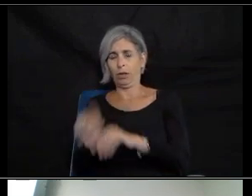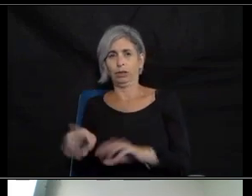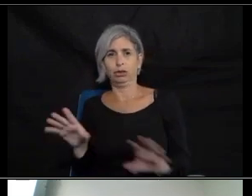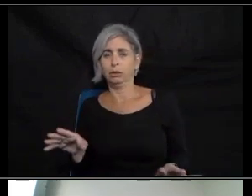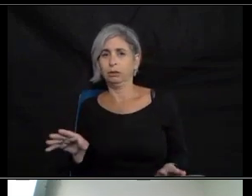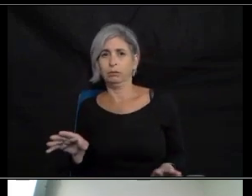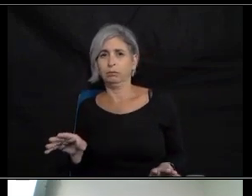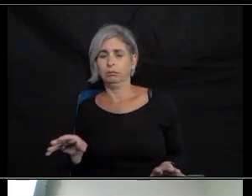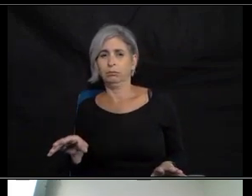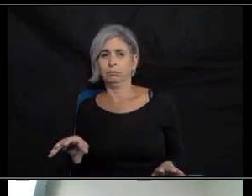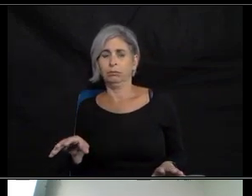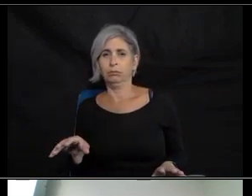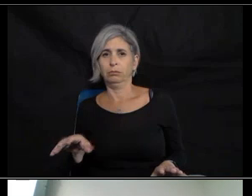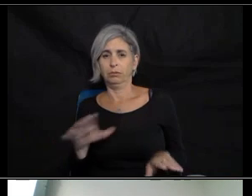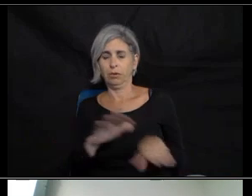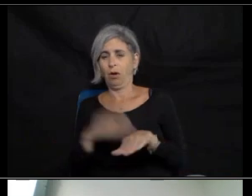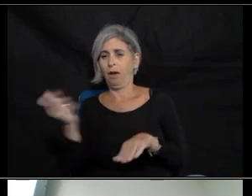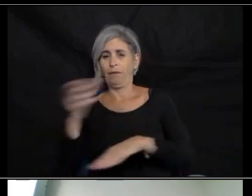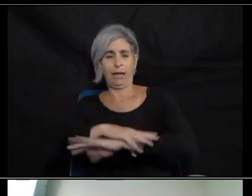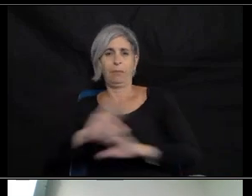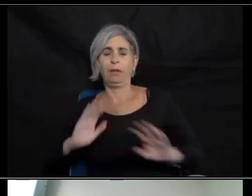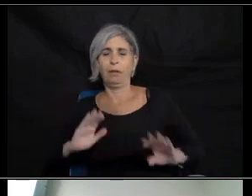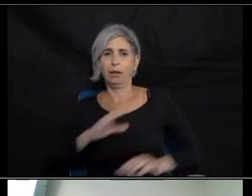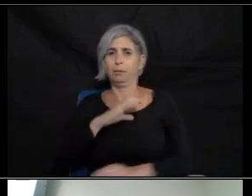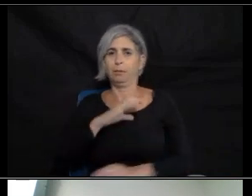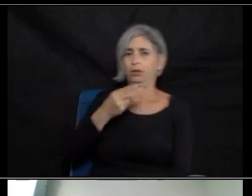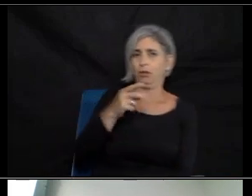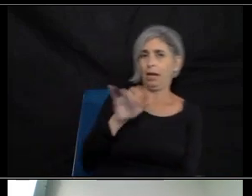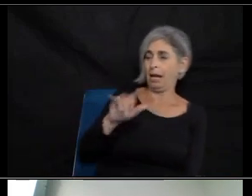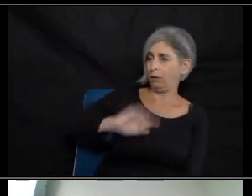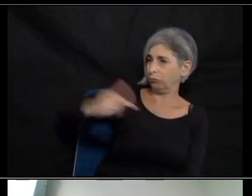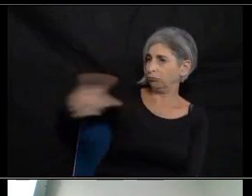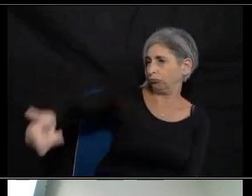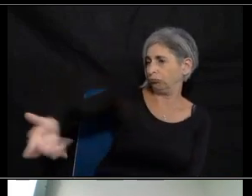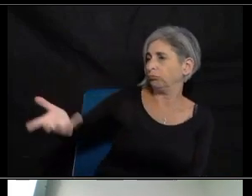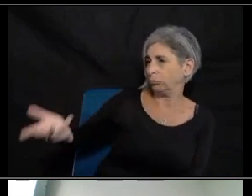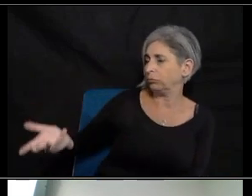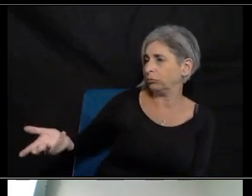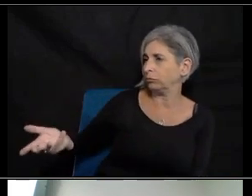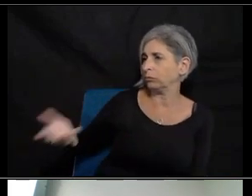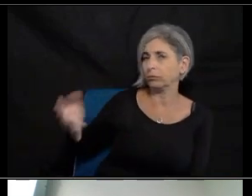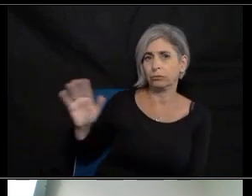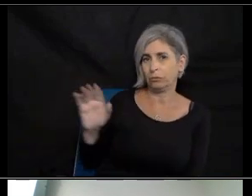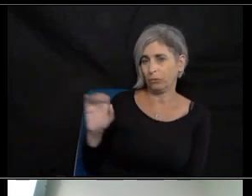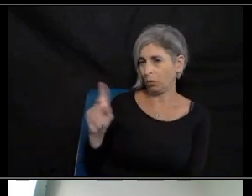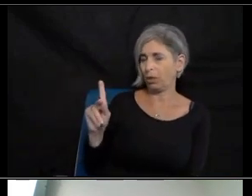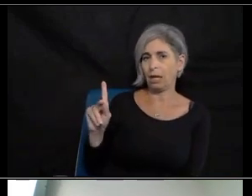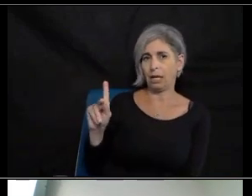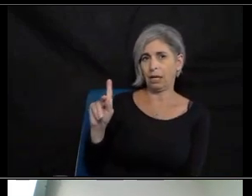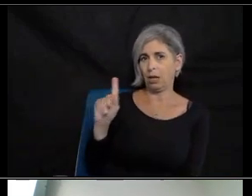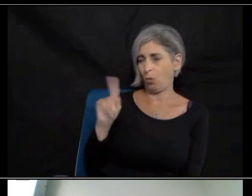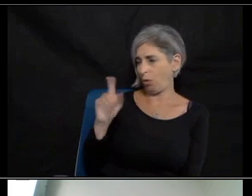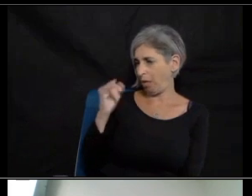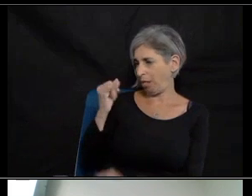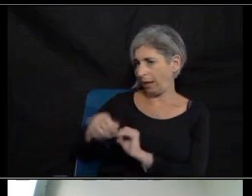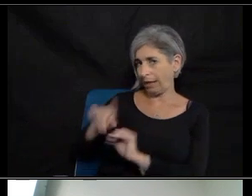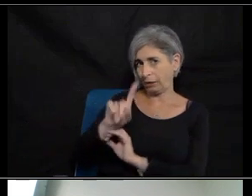not debatable. Okay, Commissioner Hay, you have the floor. Okay, just one last